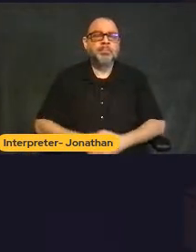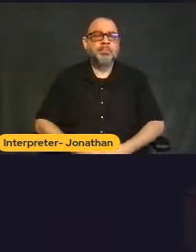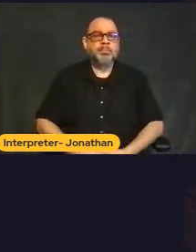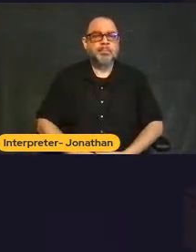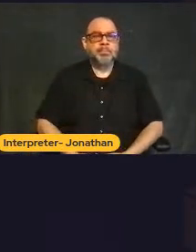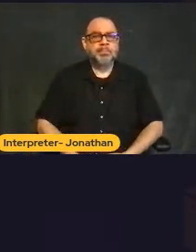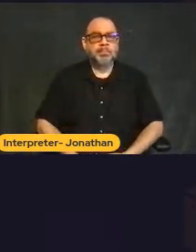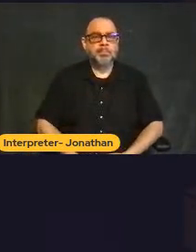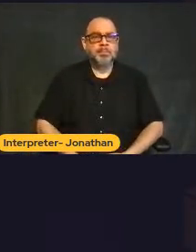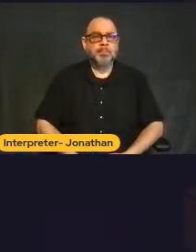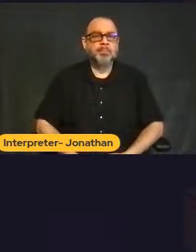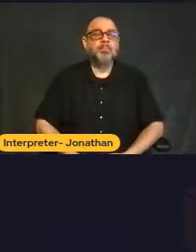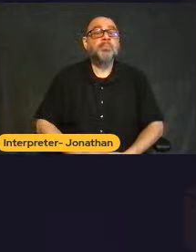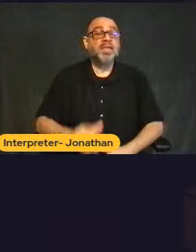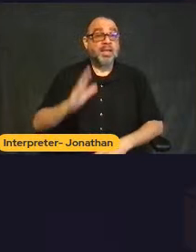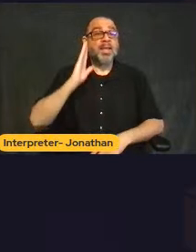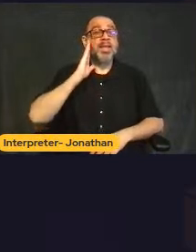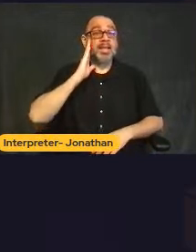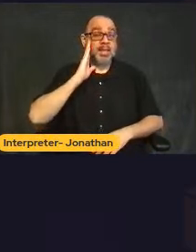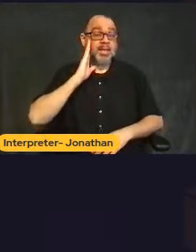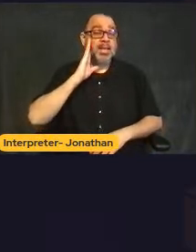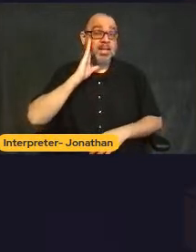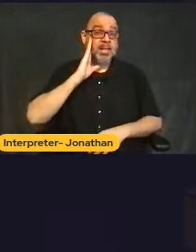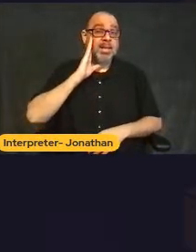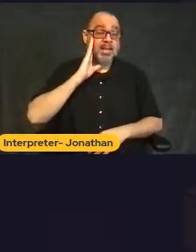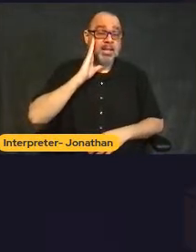So it will be